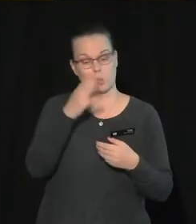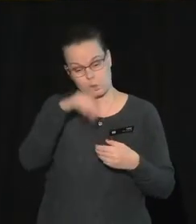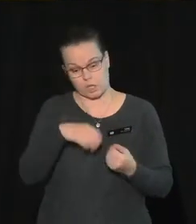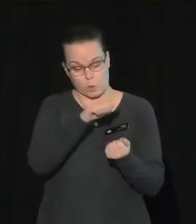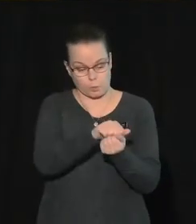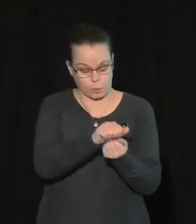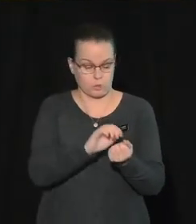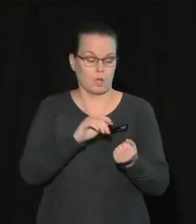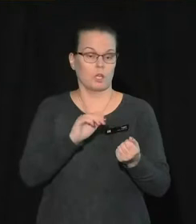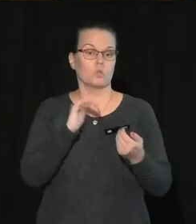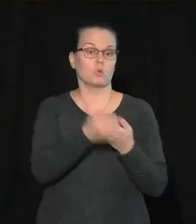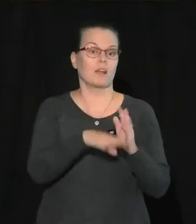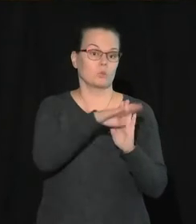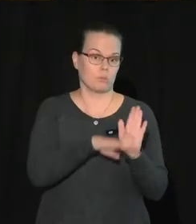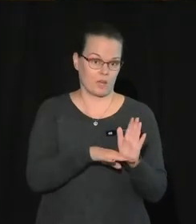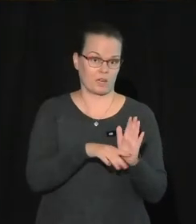Once